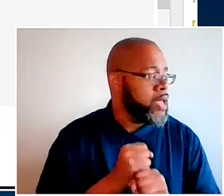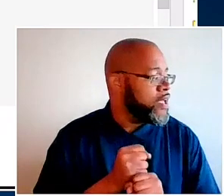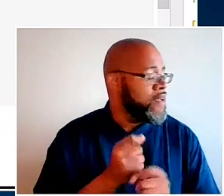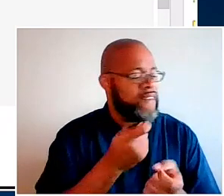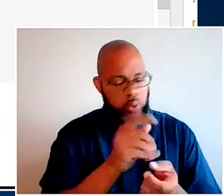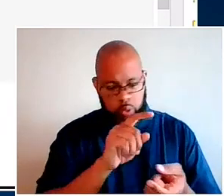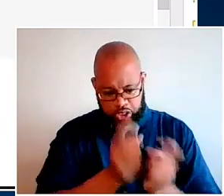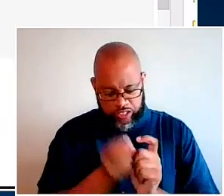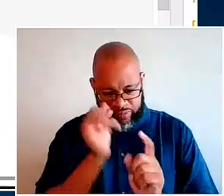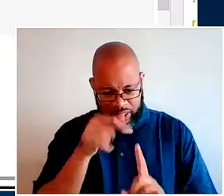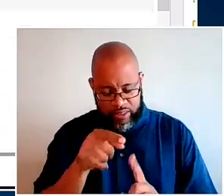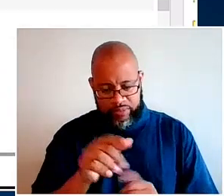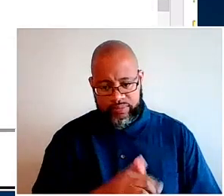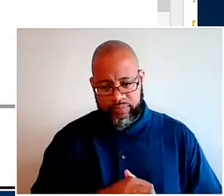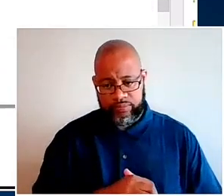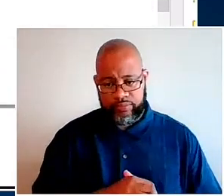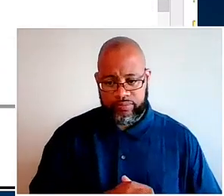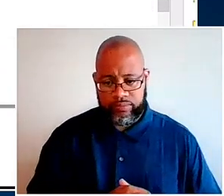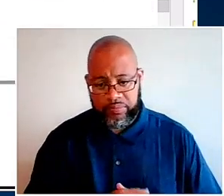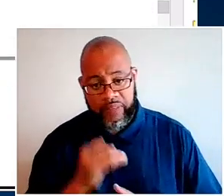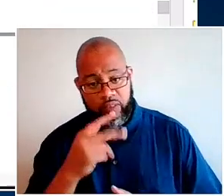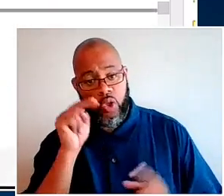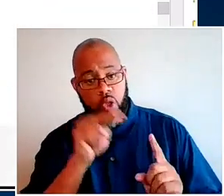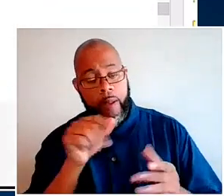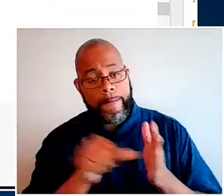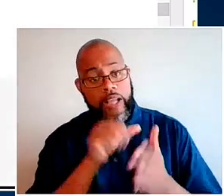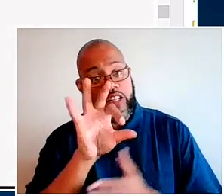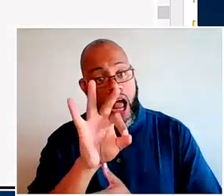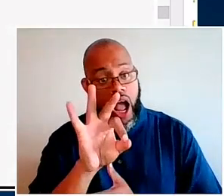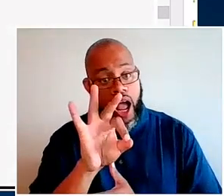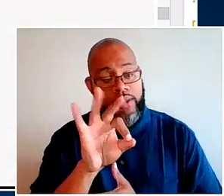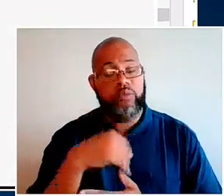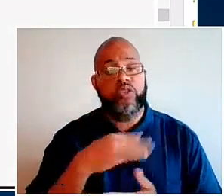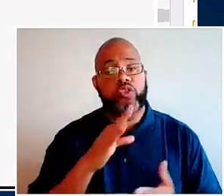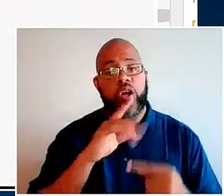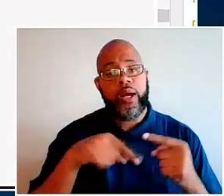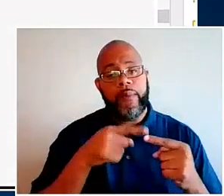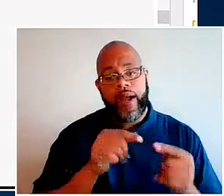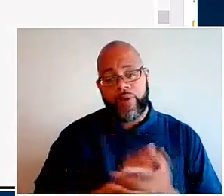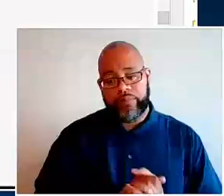here. If you look on page 9, where we talk about